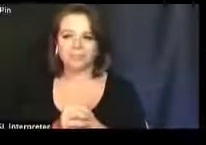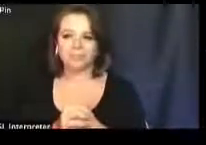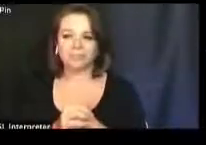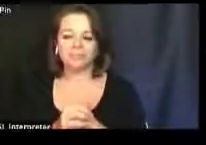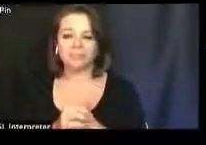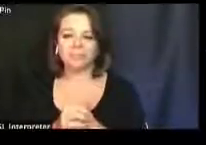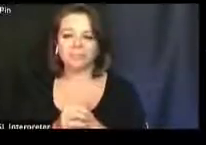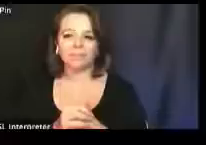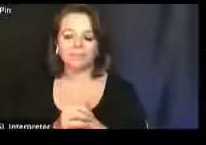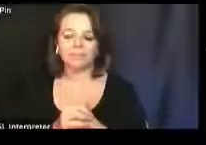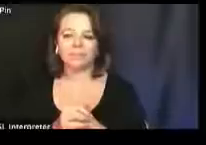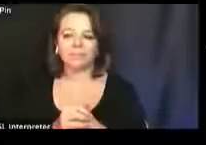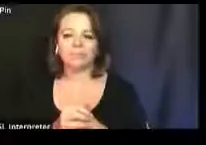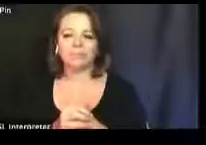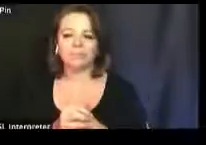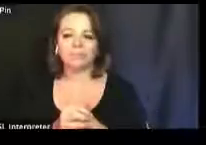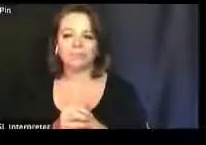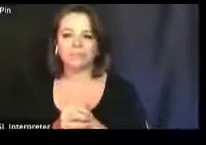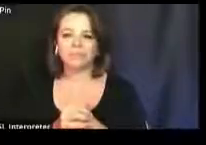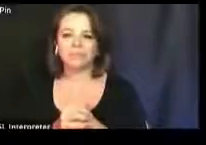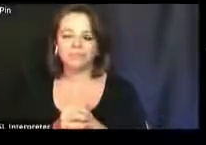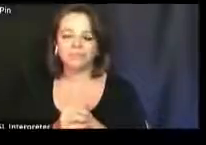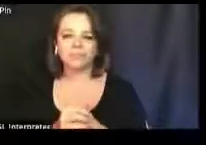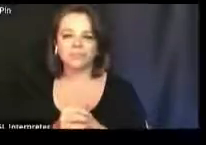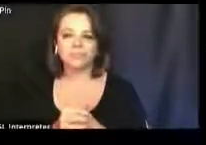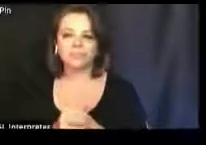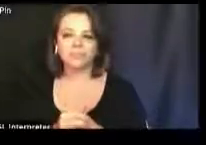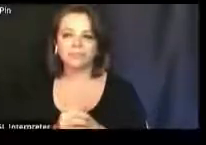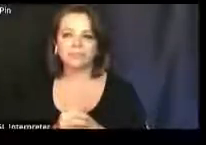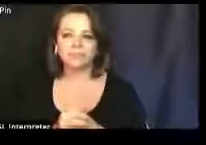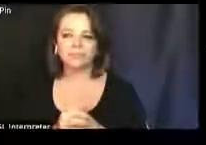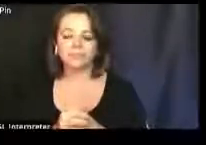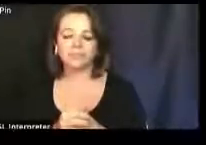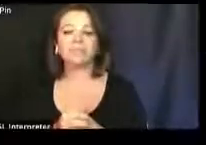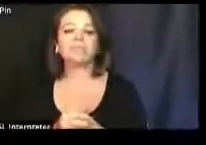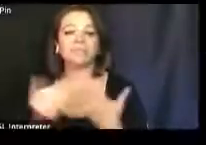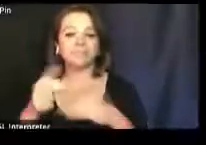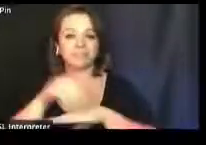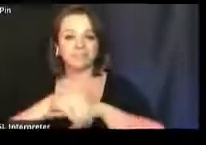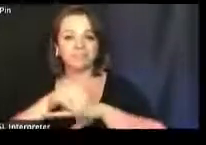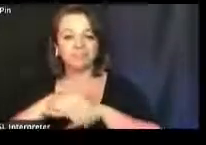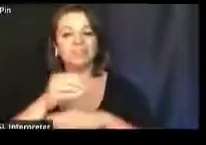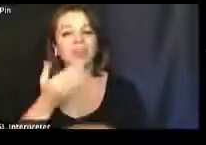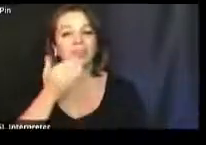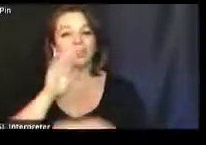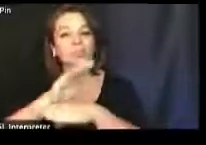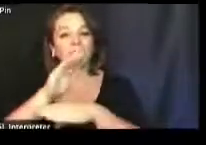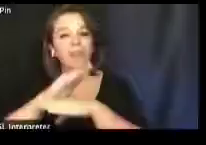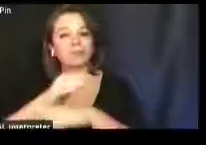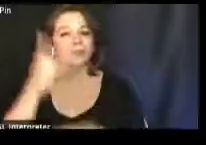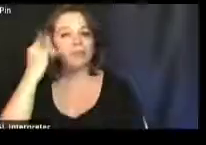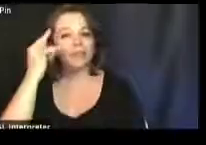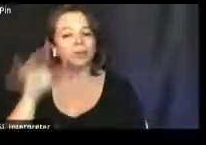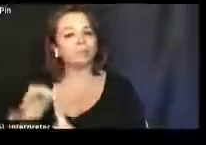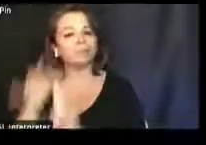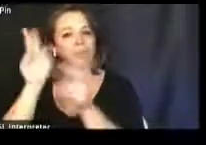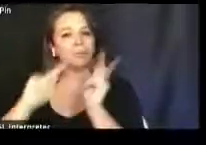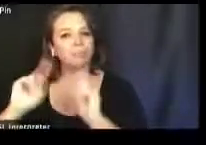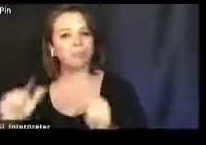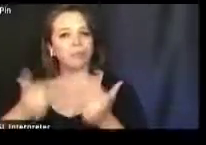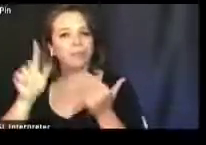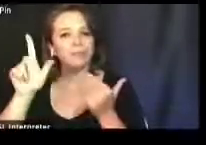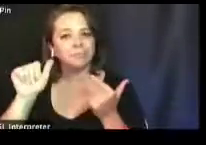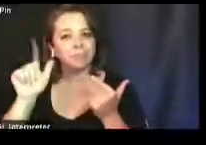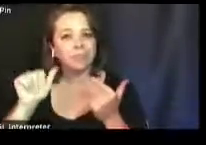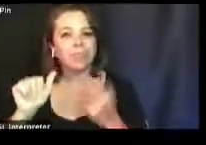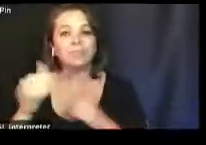estoy ansiosa por escuchar acerca de sus comunidades. Good afternoon, California, especially those from Los Angeles County. I'm Alicia Fernandez